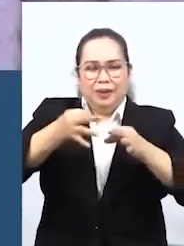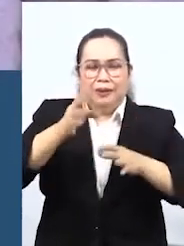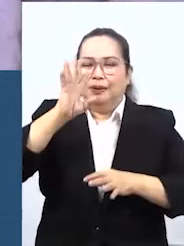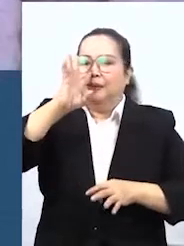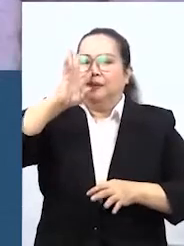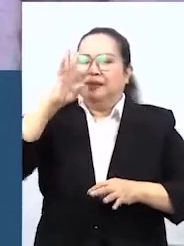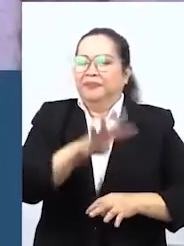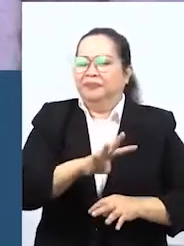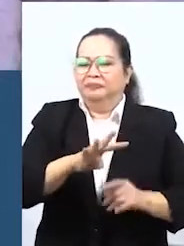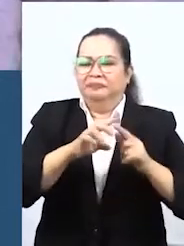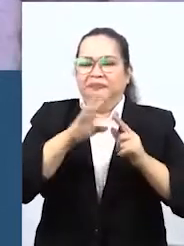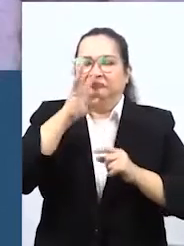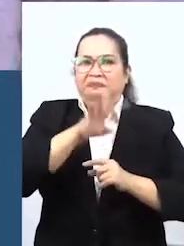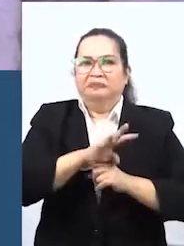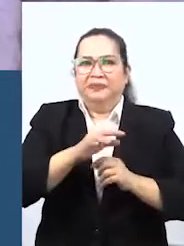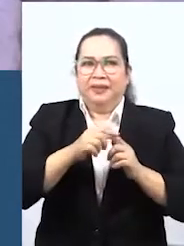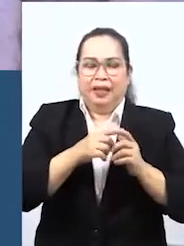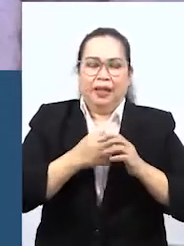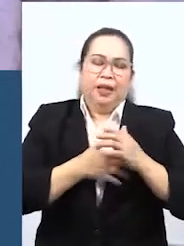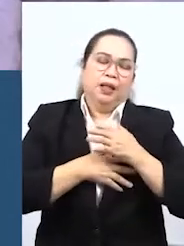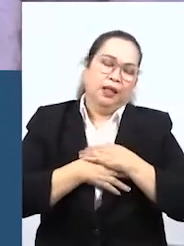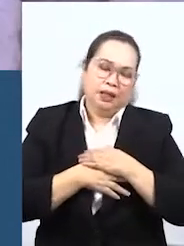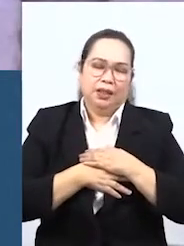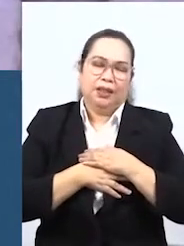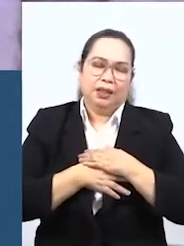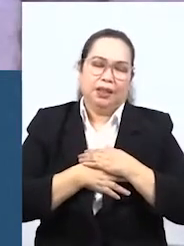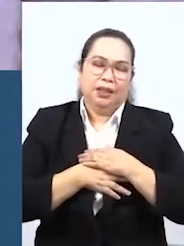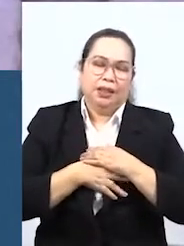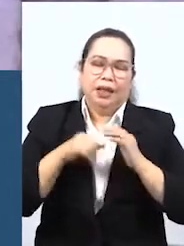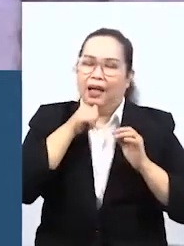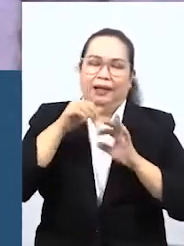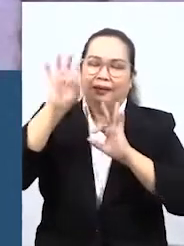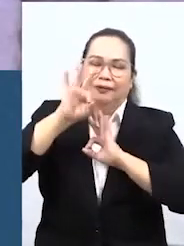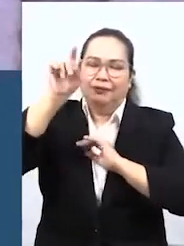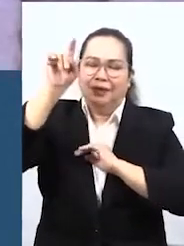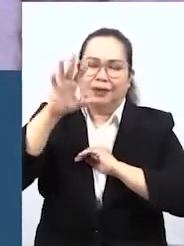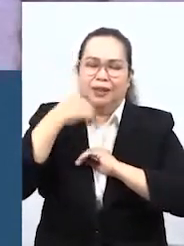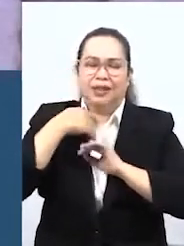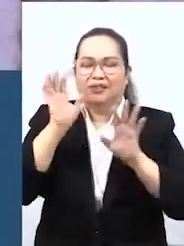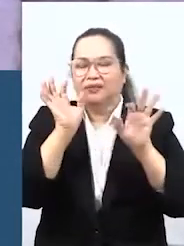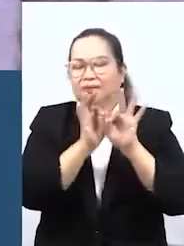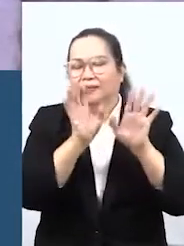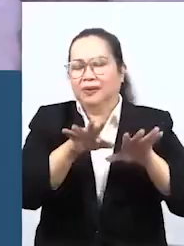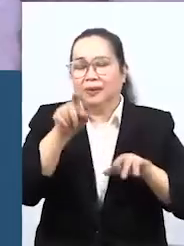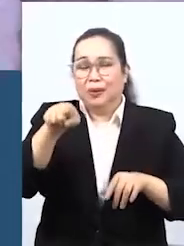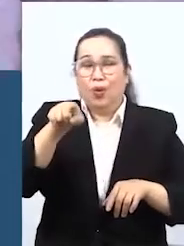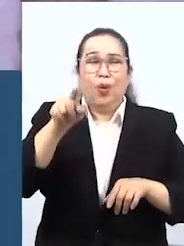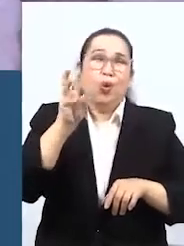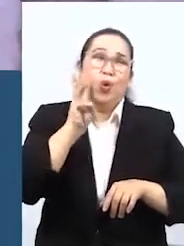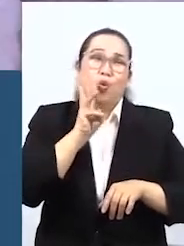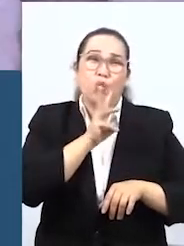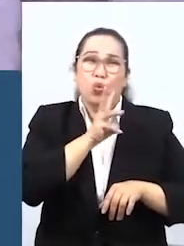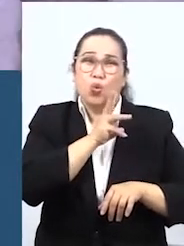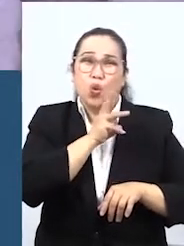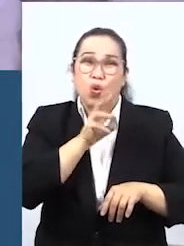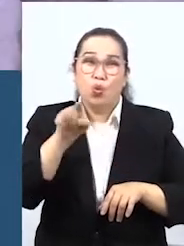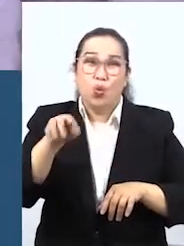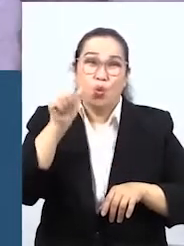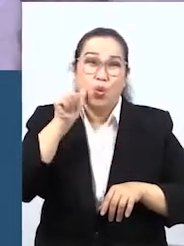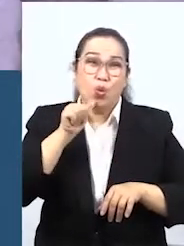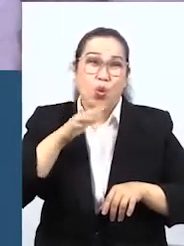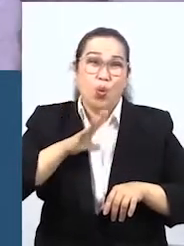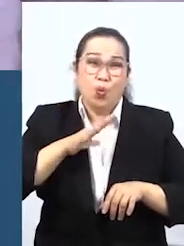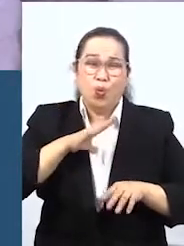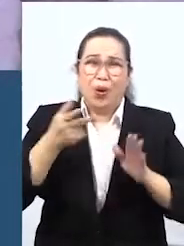her for a while but finally he said to himself I don't fear God or care about people but this woman is driving me crazy ang